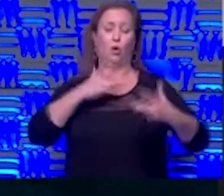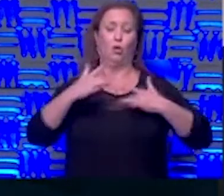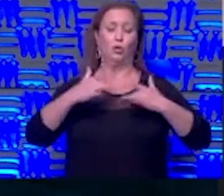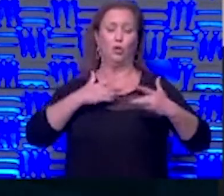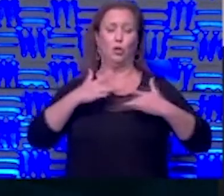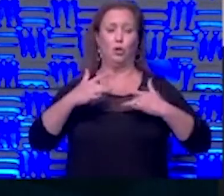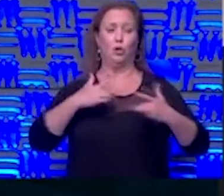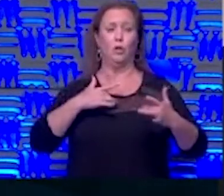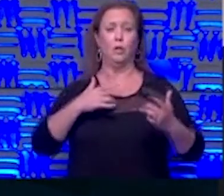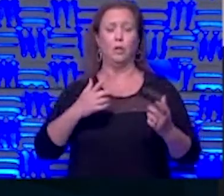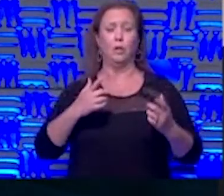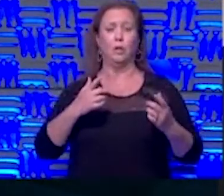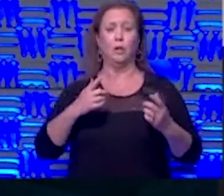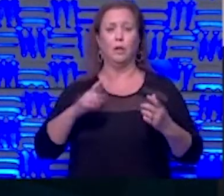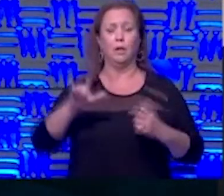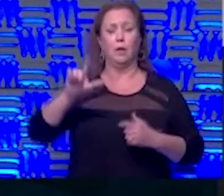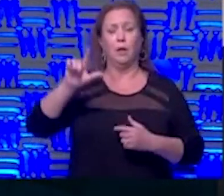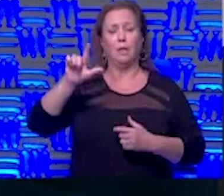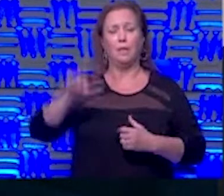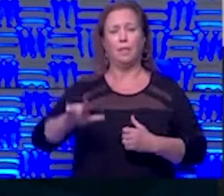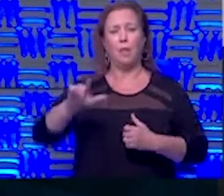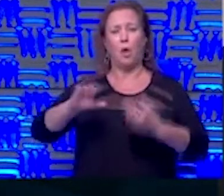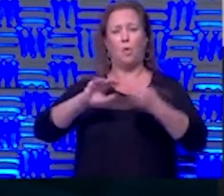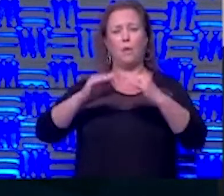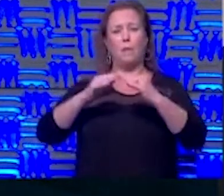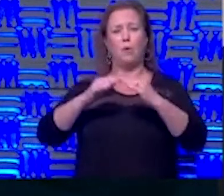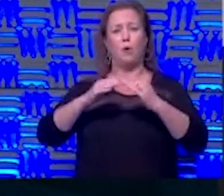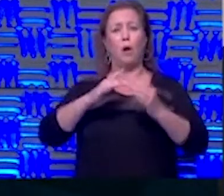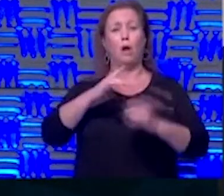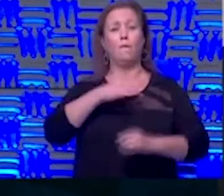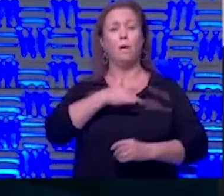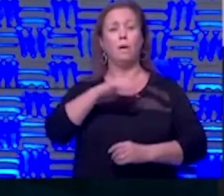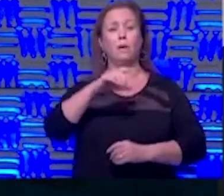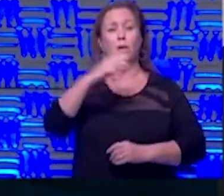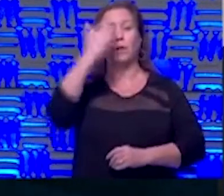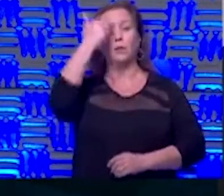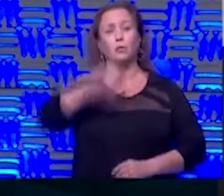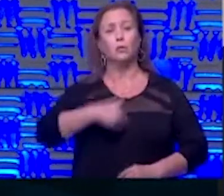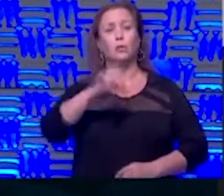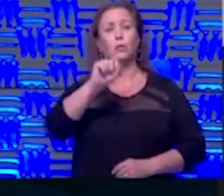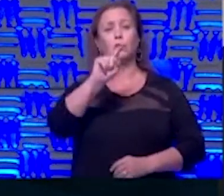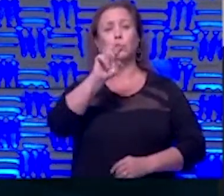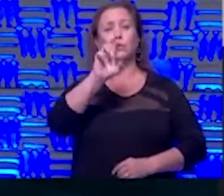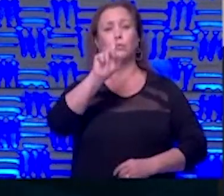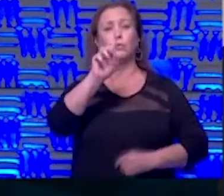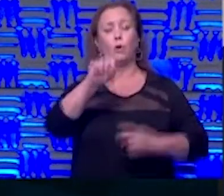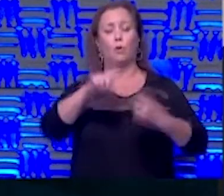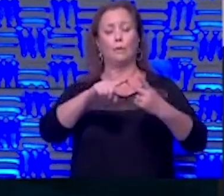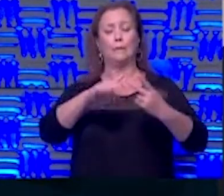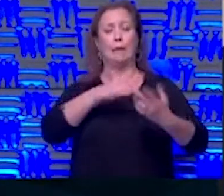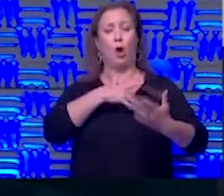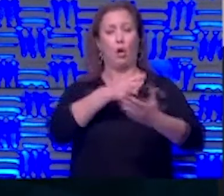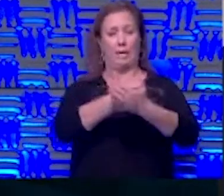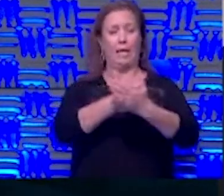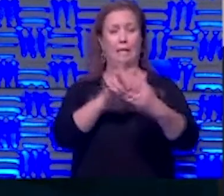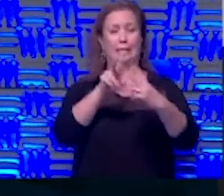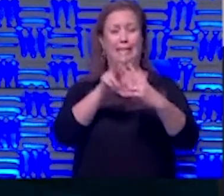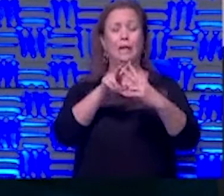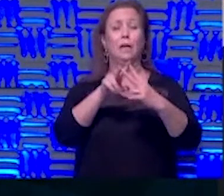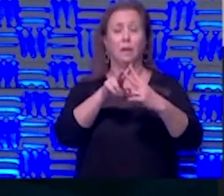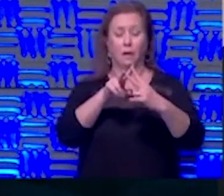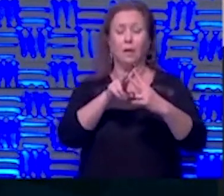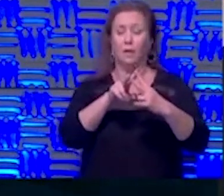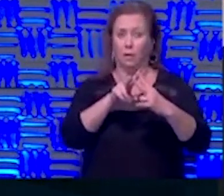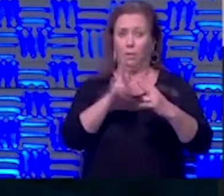is the lower numbers of strokes and heart attacks that we're seeing in emergency rooms. And one of the things we're beginning